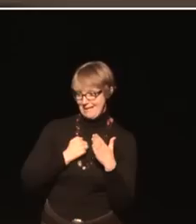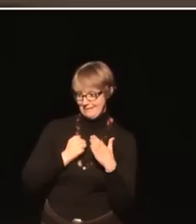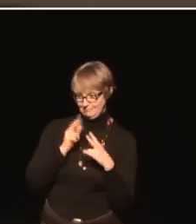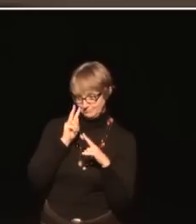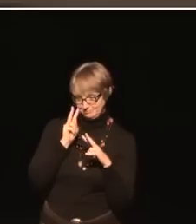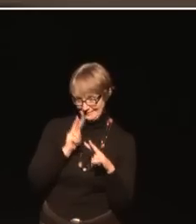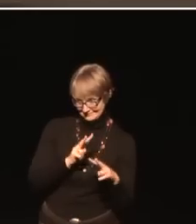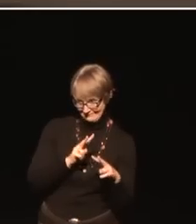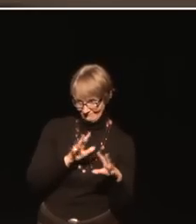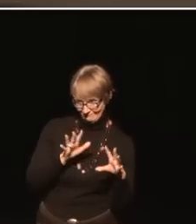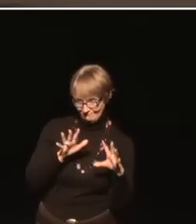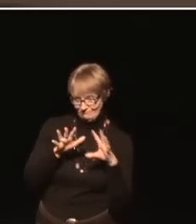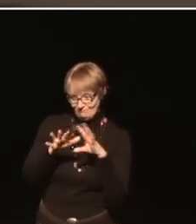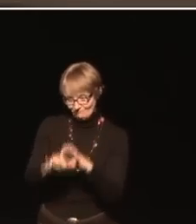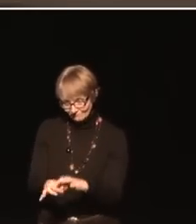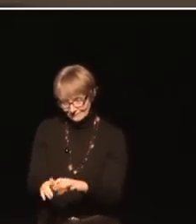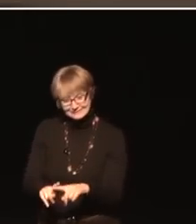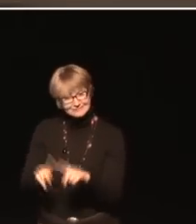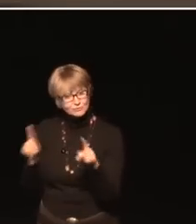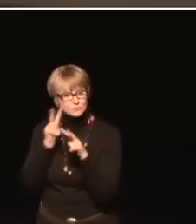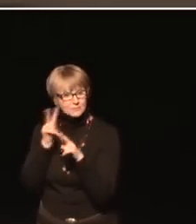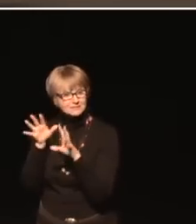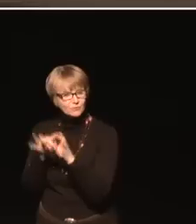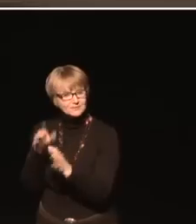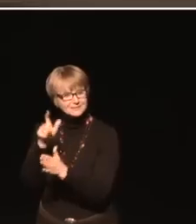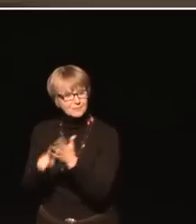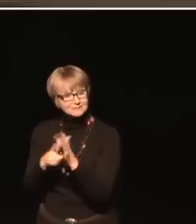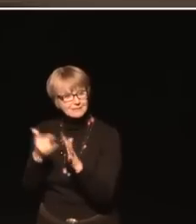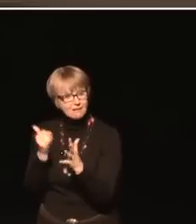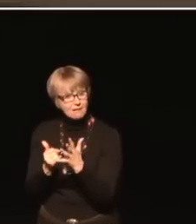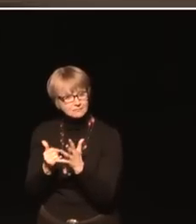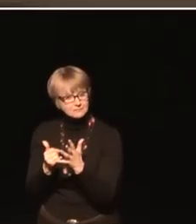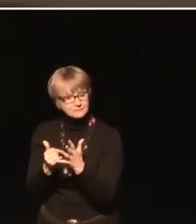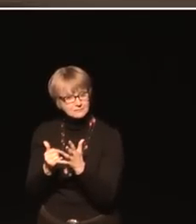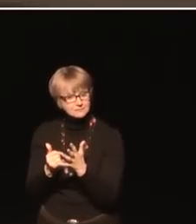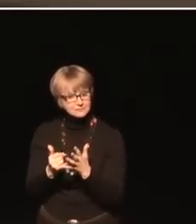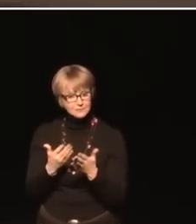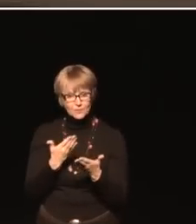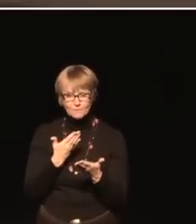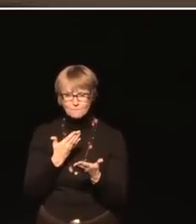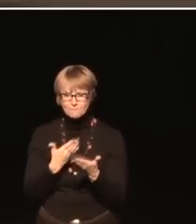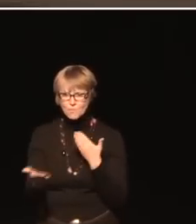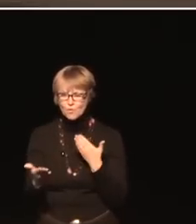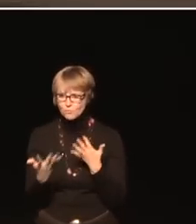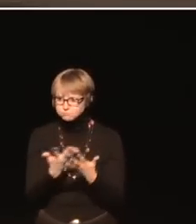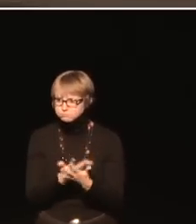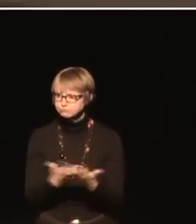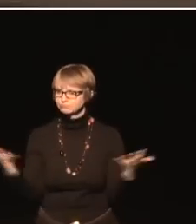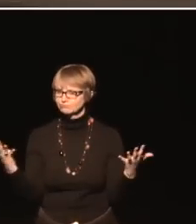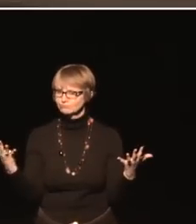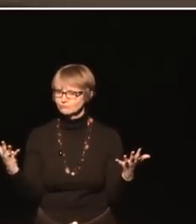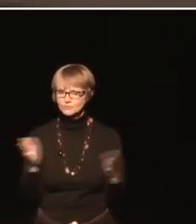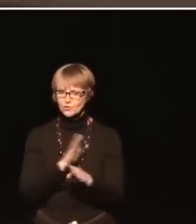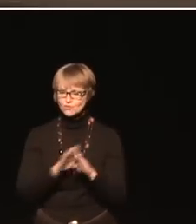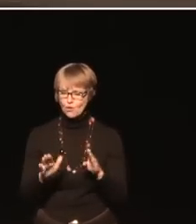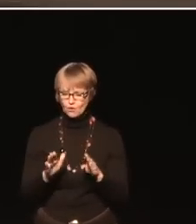art, one that is possibly more plural than the norm, less confined to single